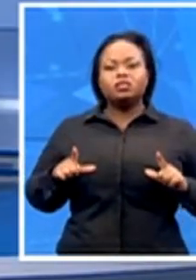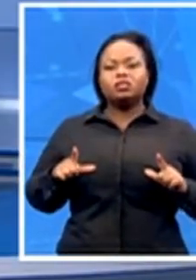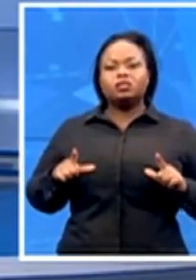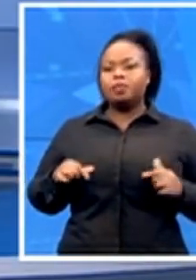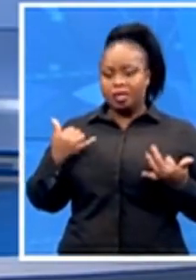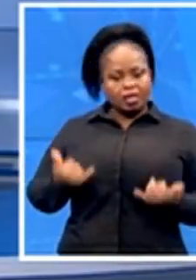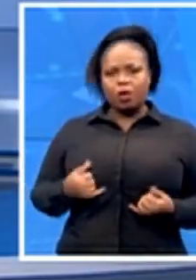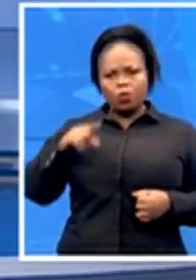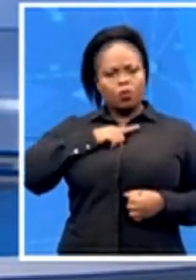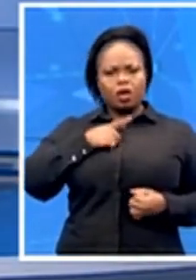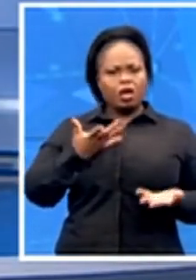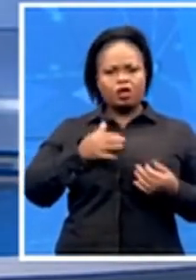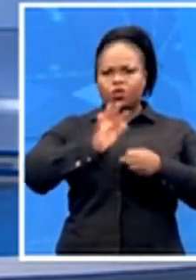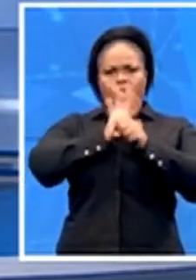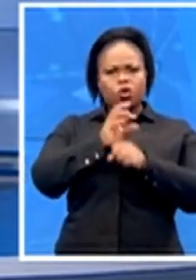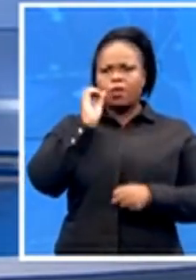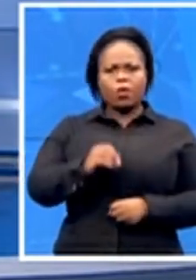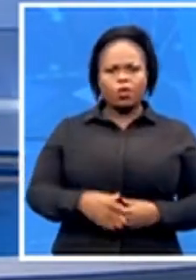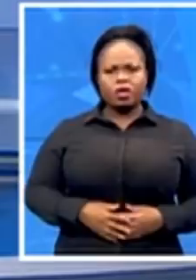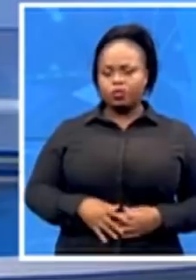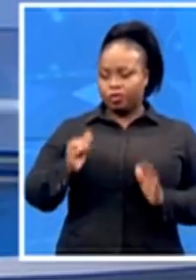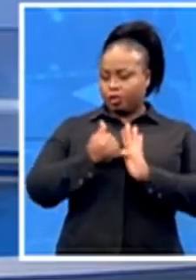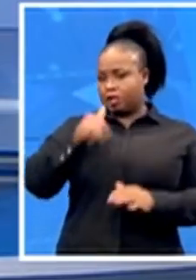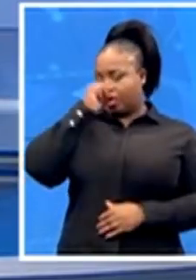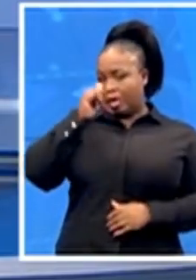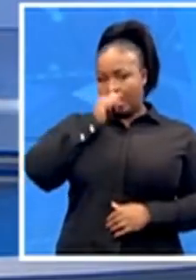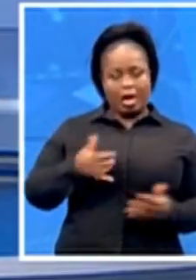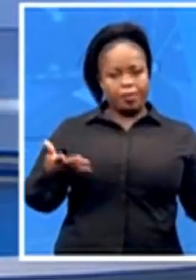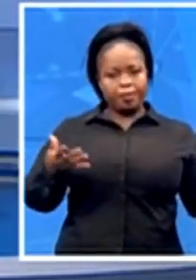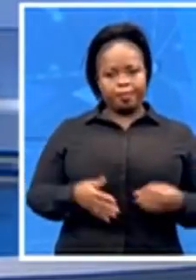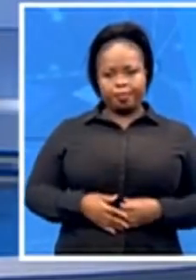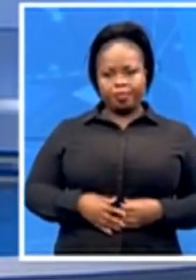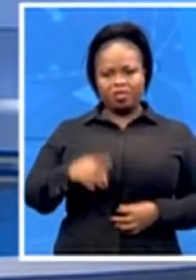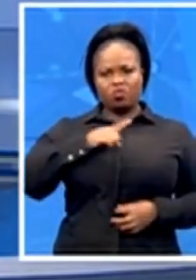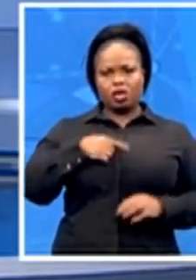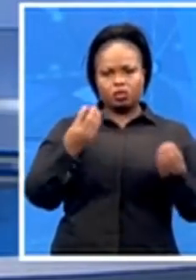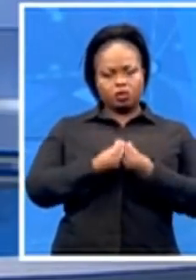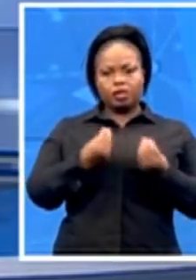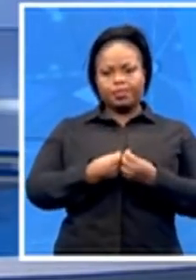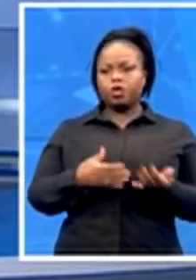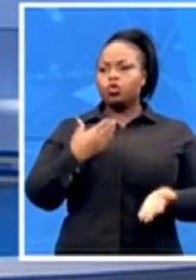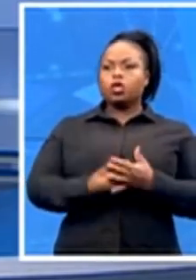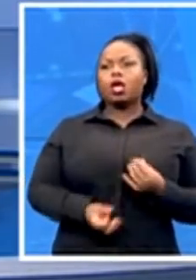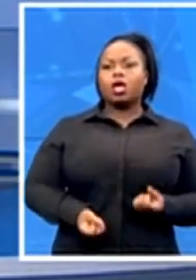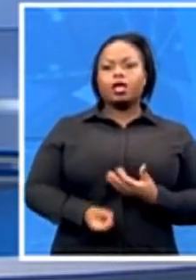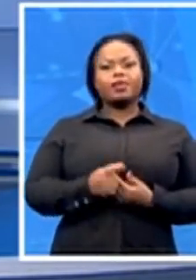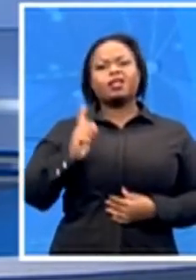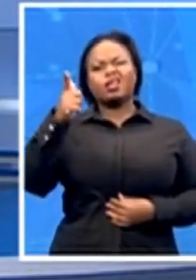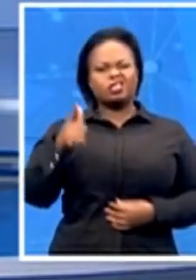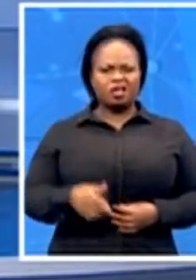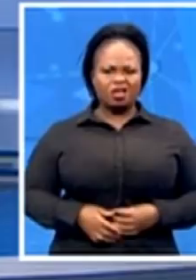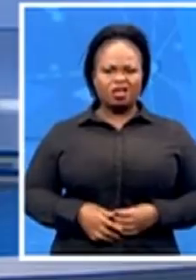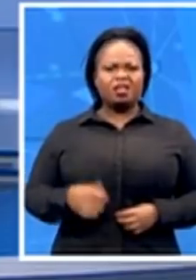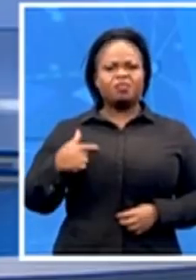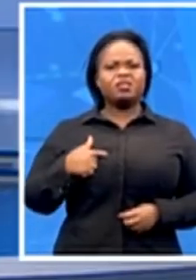a crime wherein something can be recovered after the fact. I mean, the transmission of person to person,